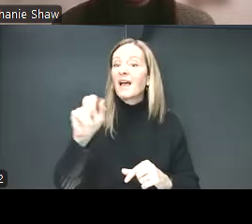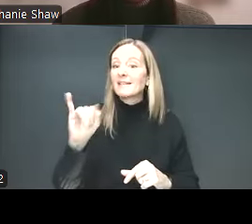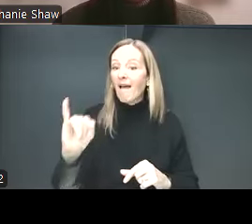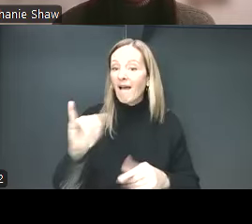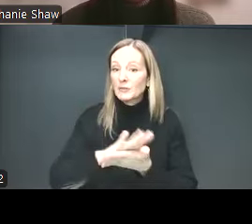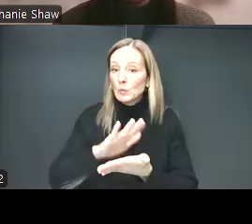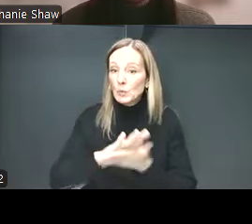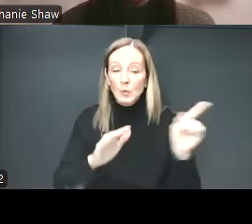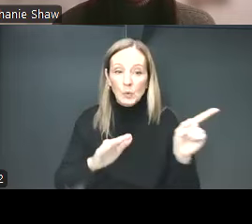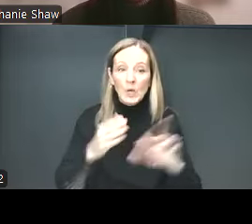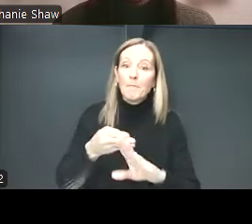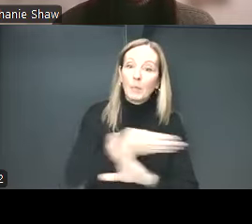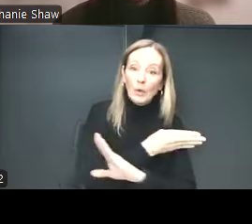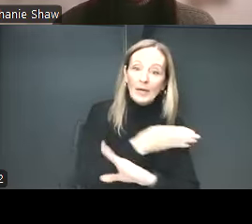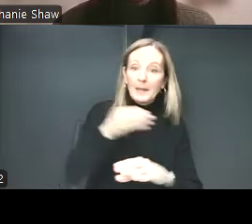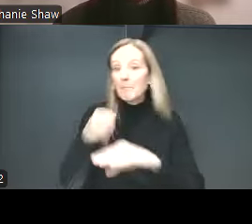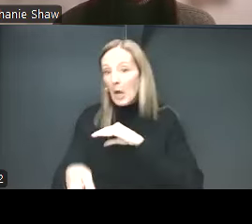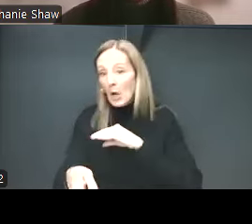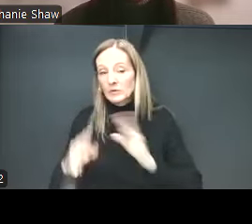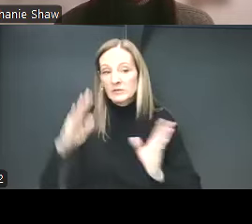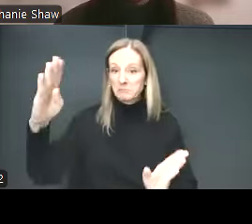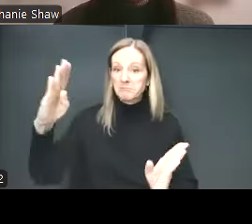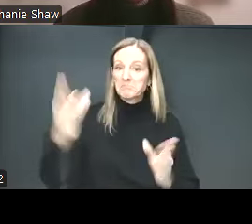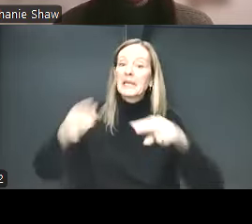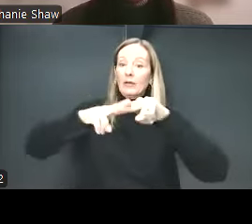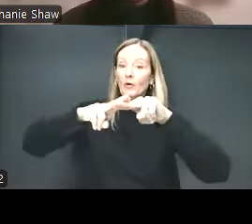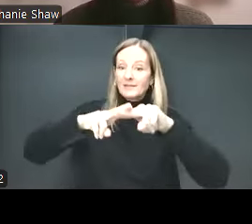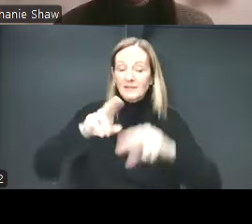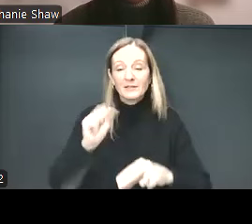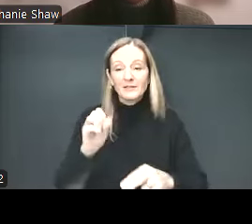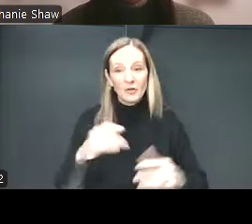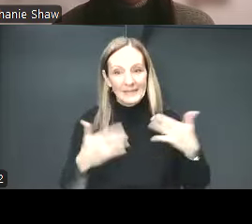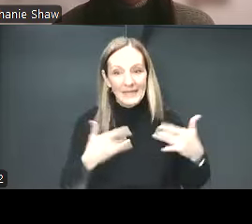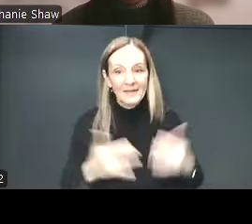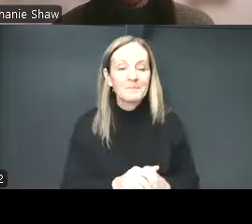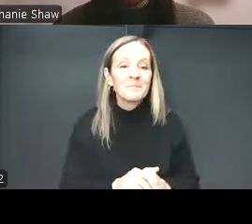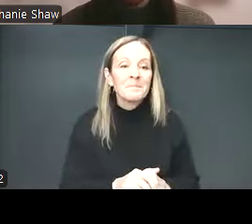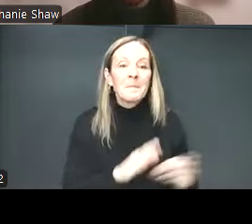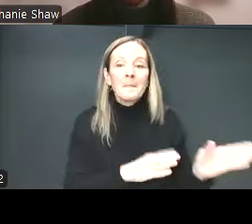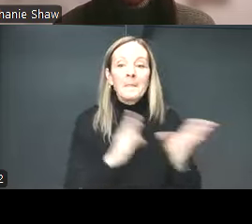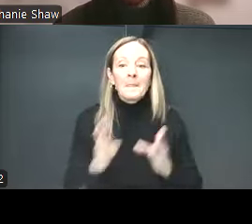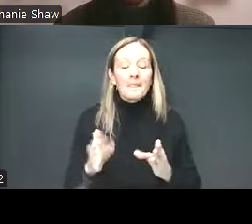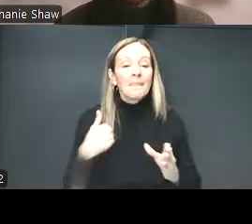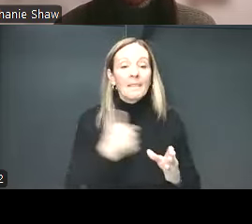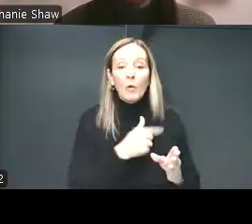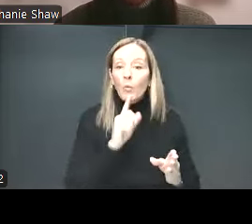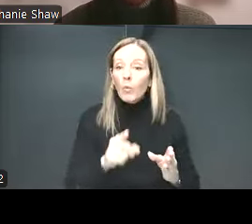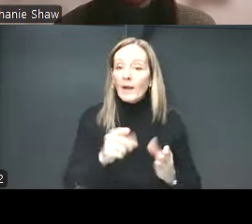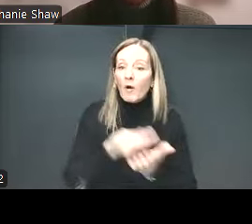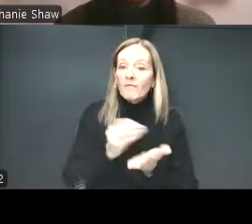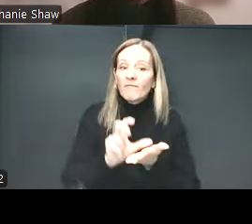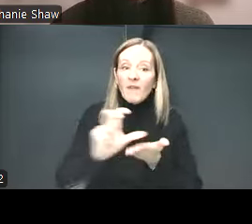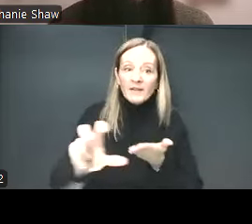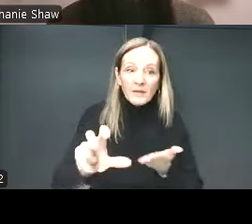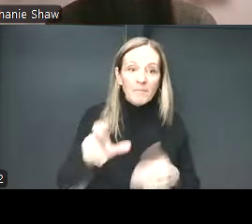their students increase in job interview skills. So that was very exciting. We were funded by NIDLR, so we